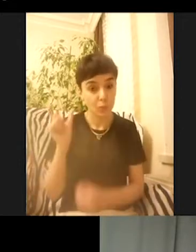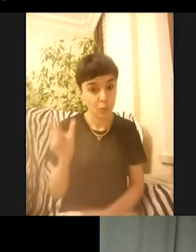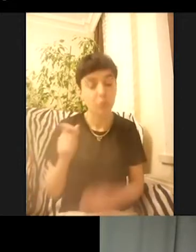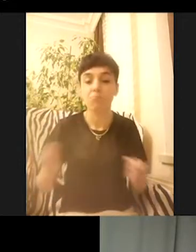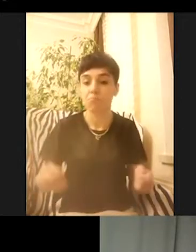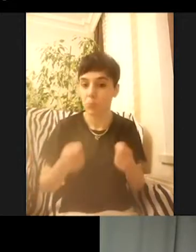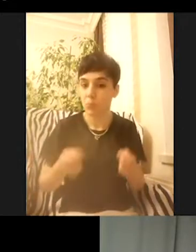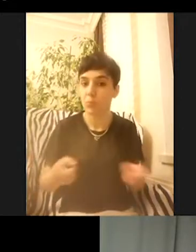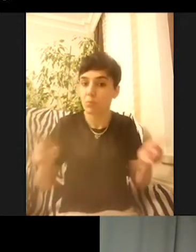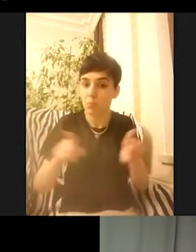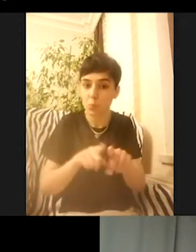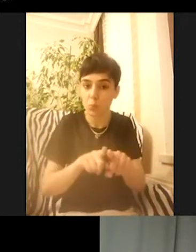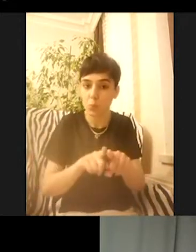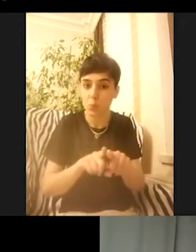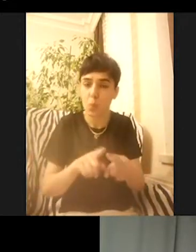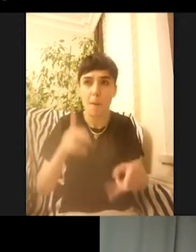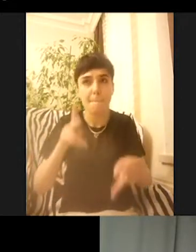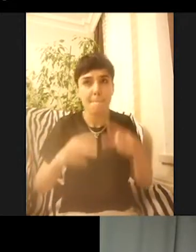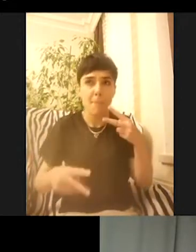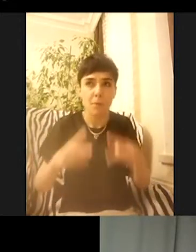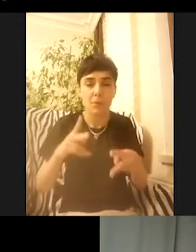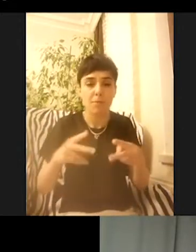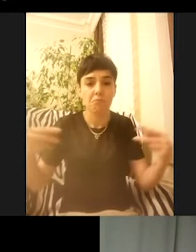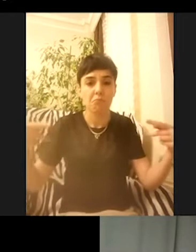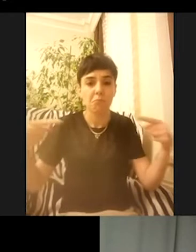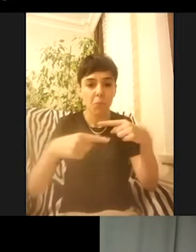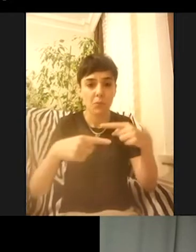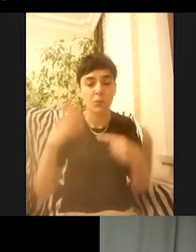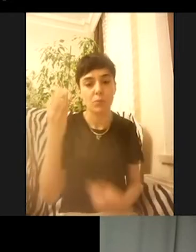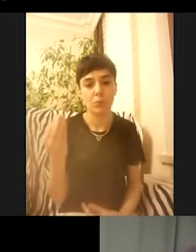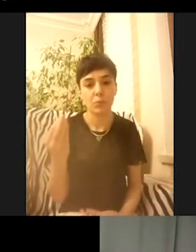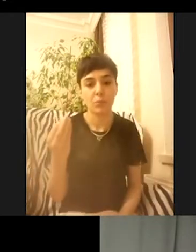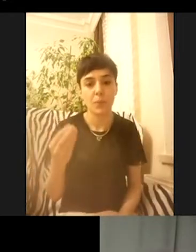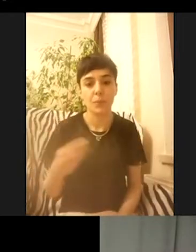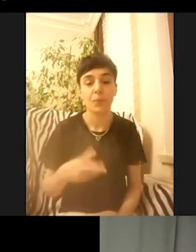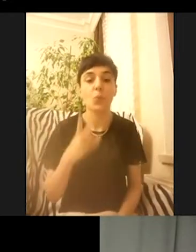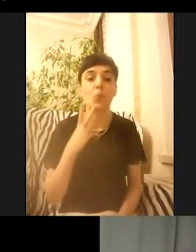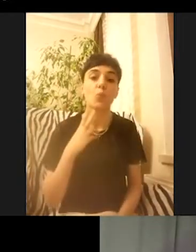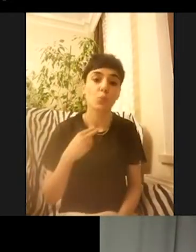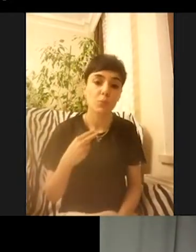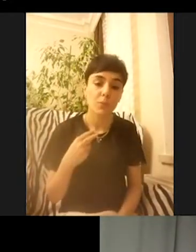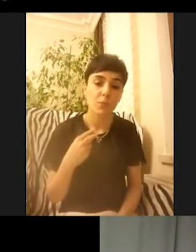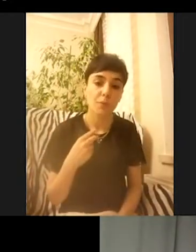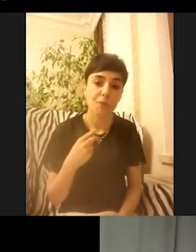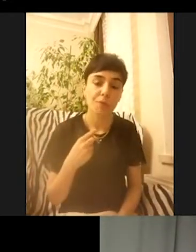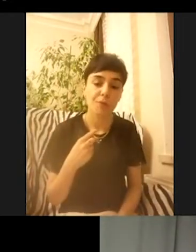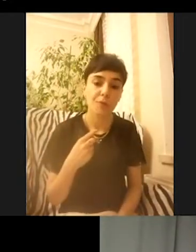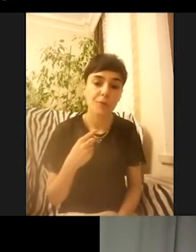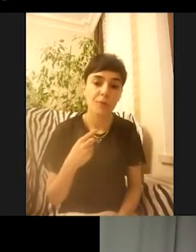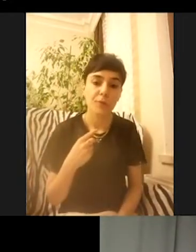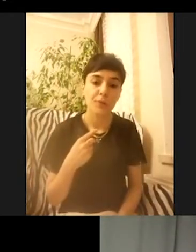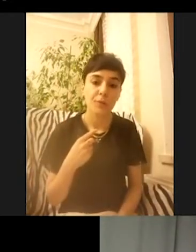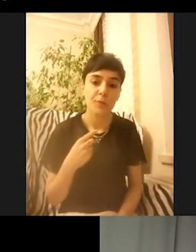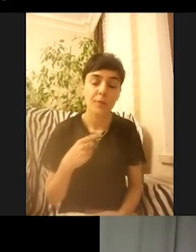Russian state sexist and phobic intervention was much more pronounced due to the religious affiliation factor in Balkans. But